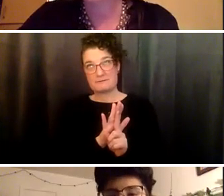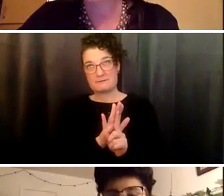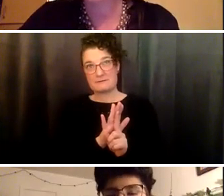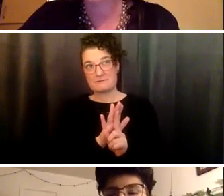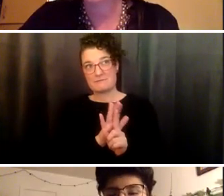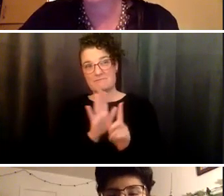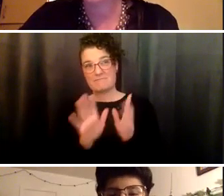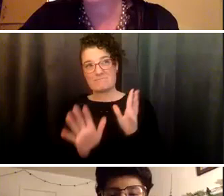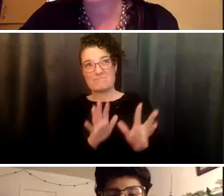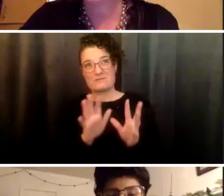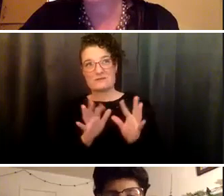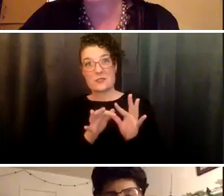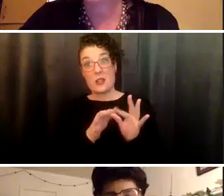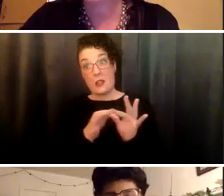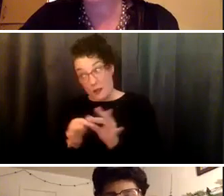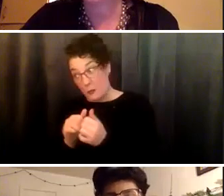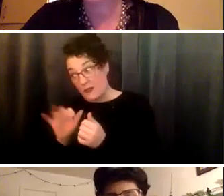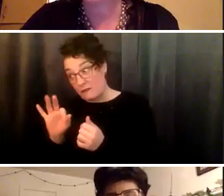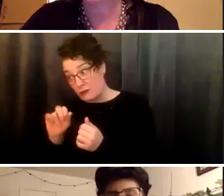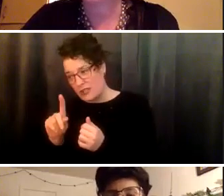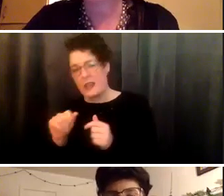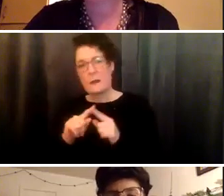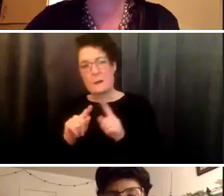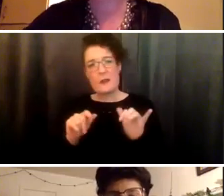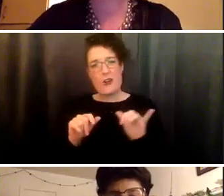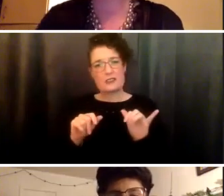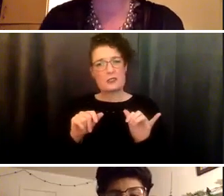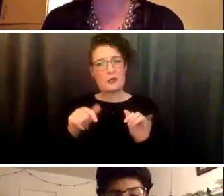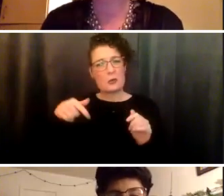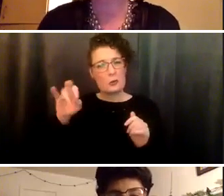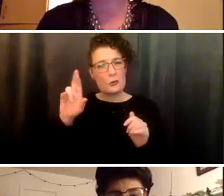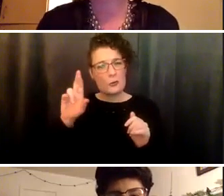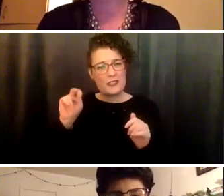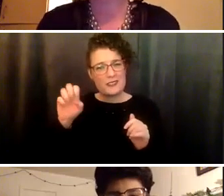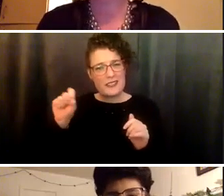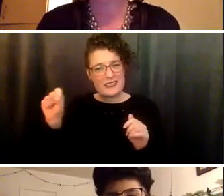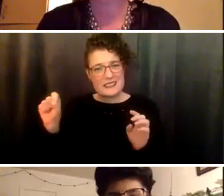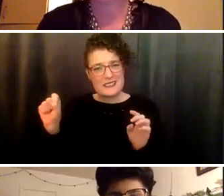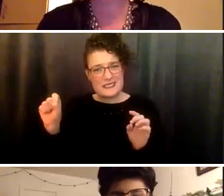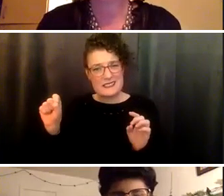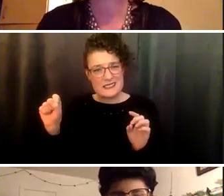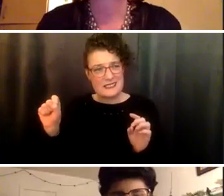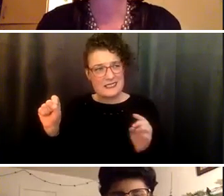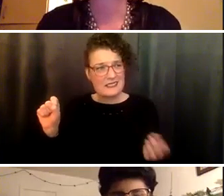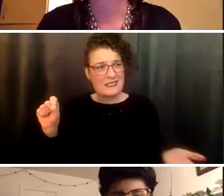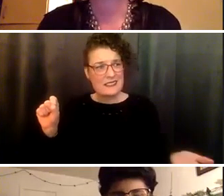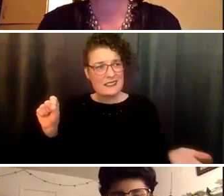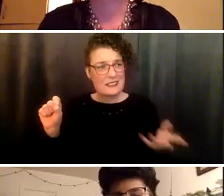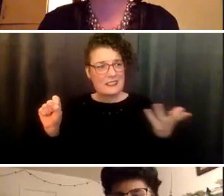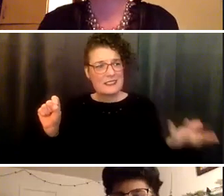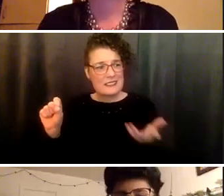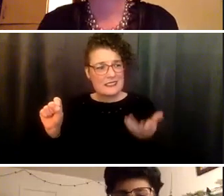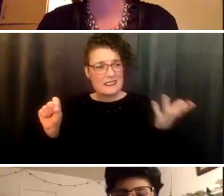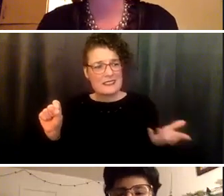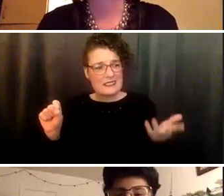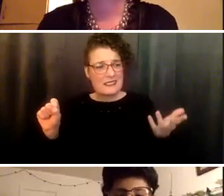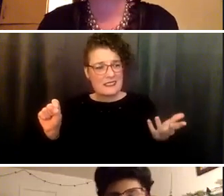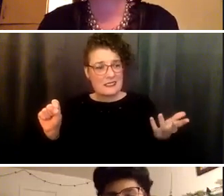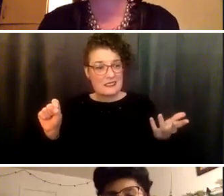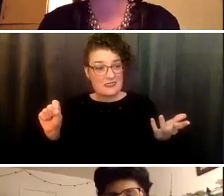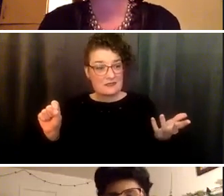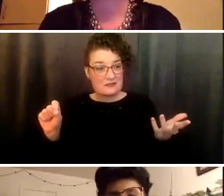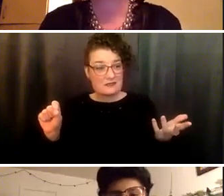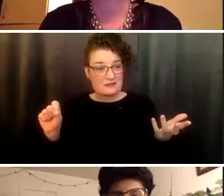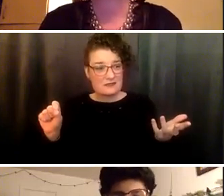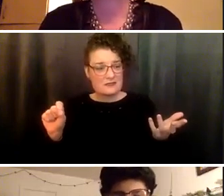specifically associated with Frida, but also like that queerness does, you know, have a life expectancy